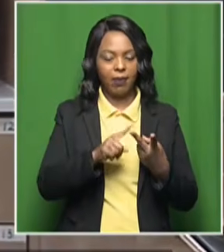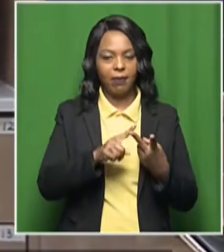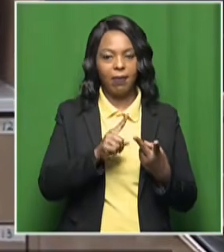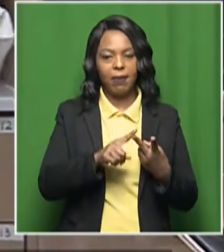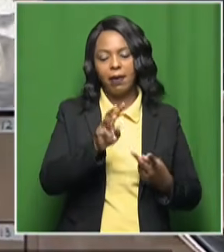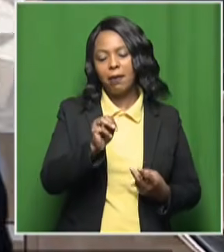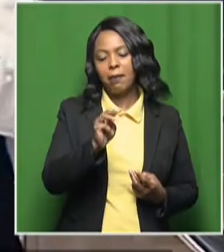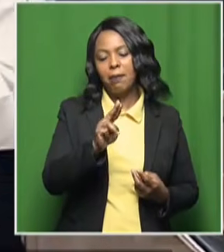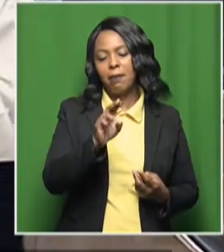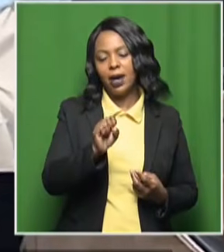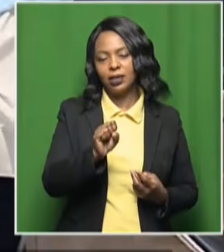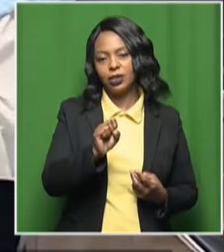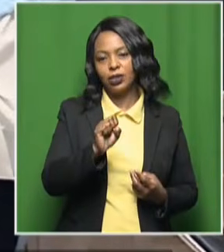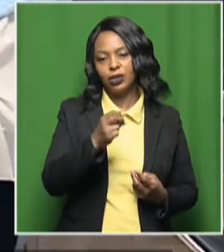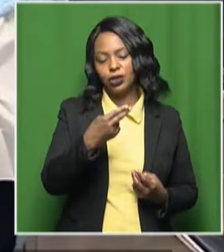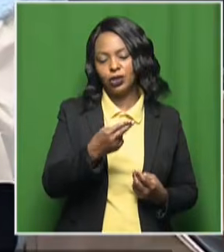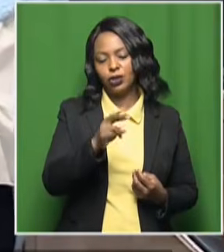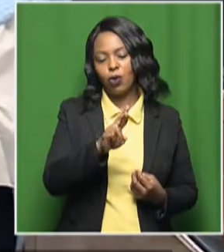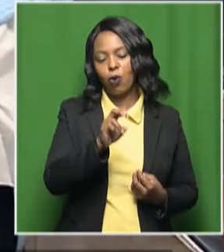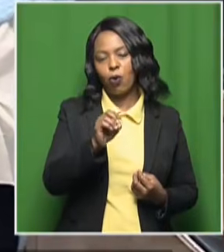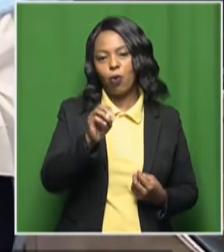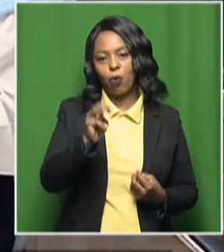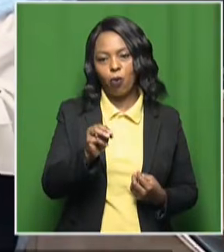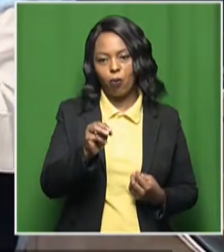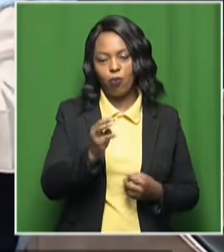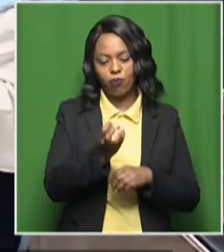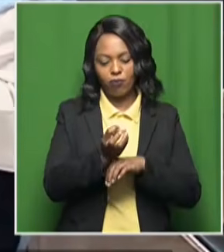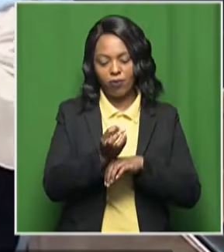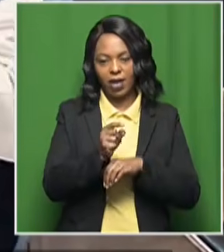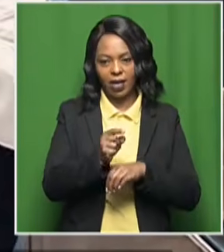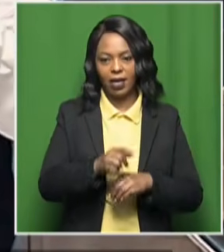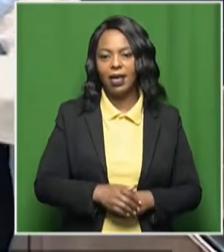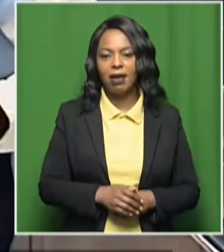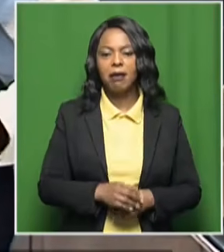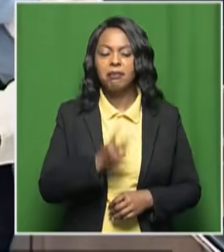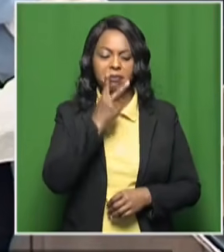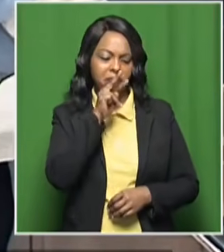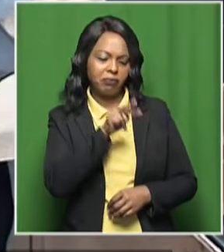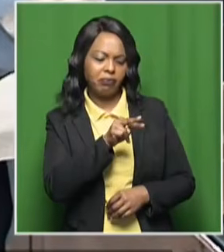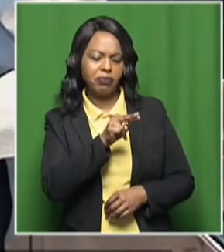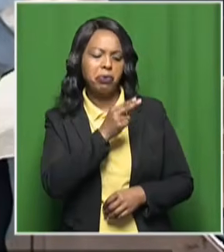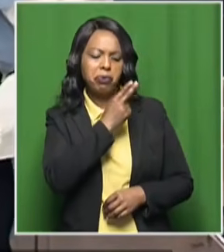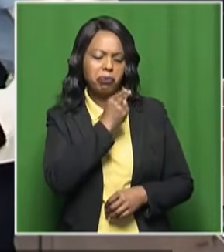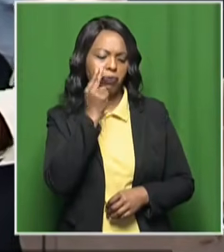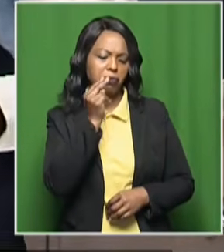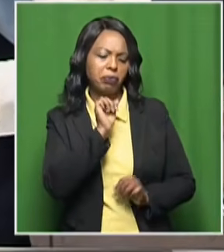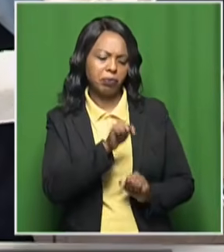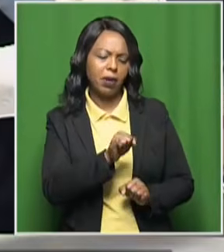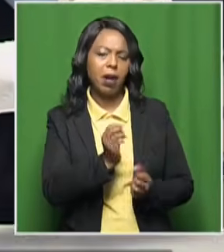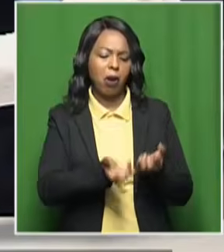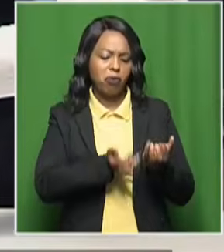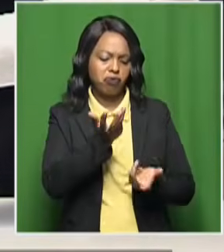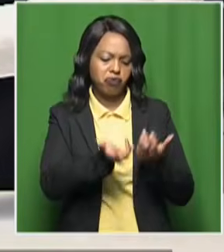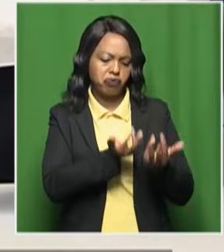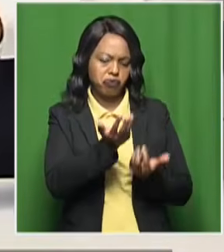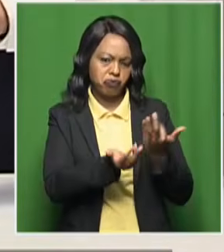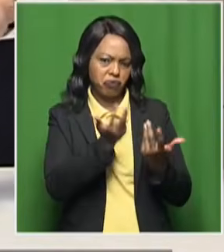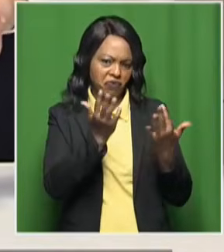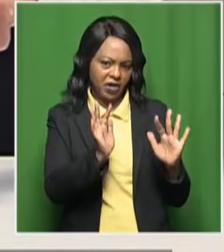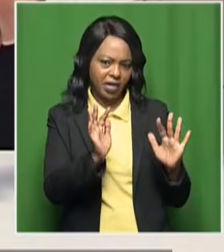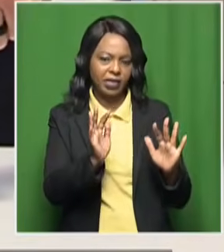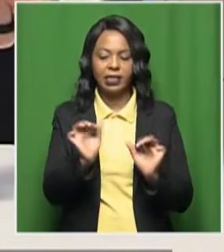that's just, that's just me. These look amazing, by the way. So just talk to me. We have boiled them already. I know that. So we have boiled them already, and